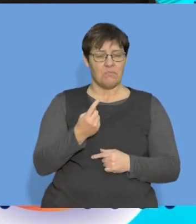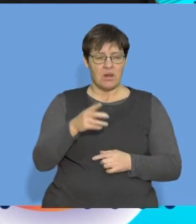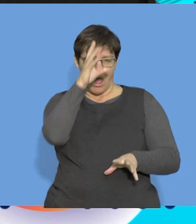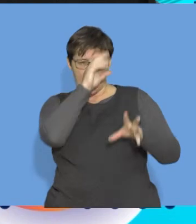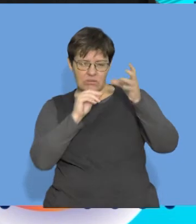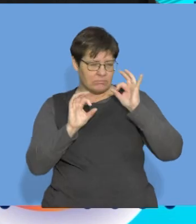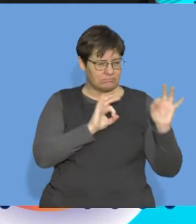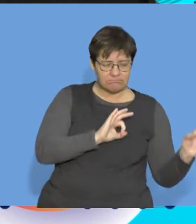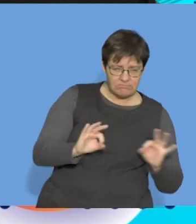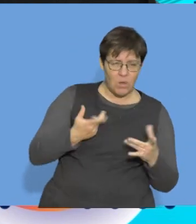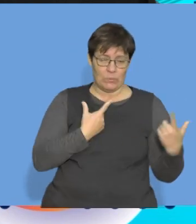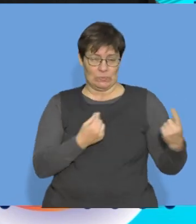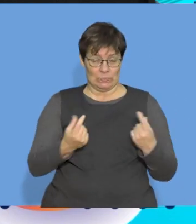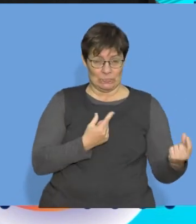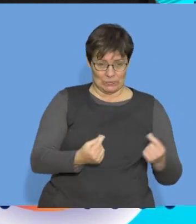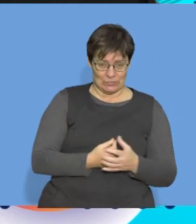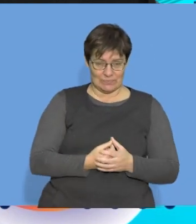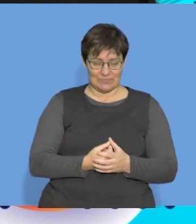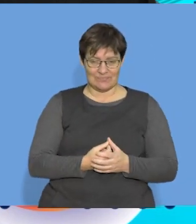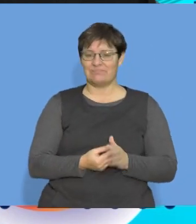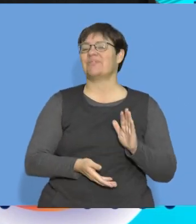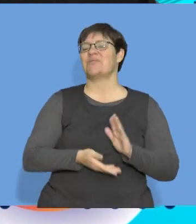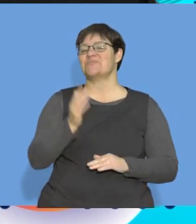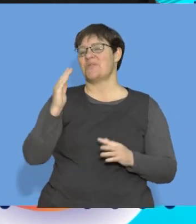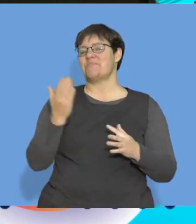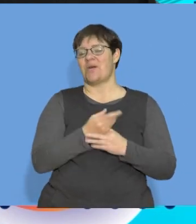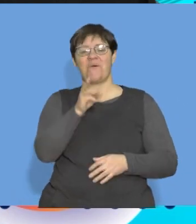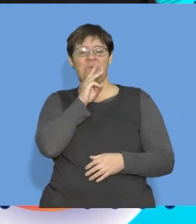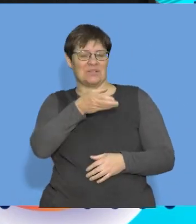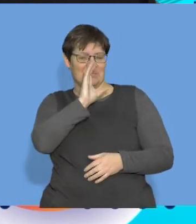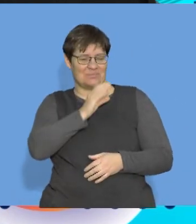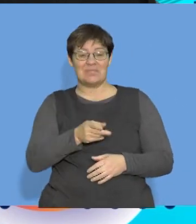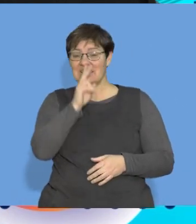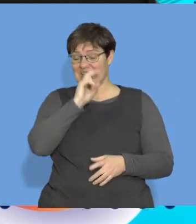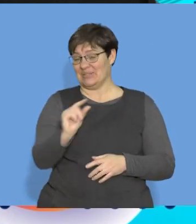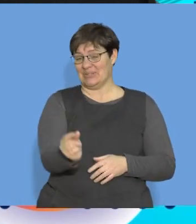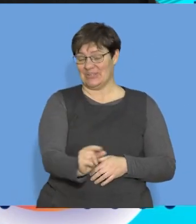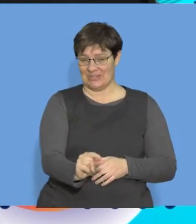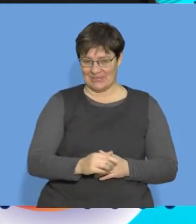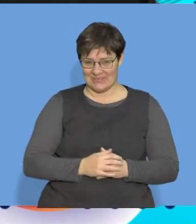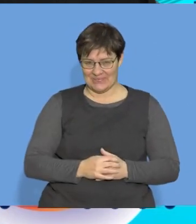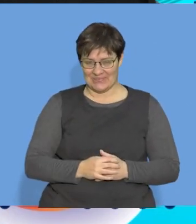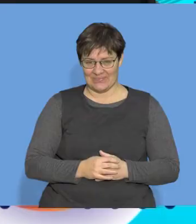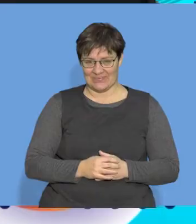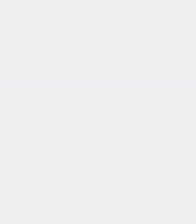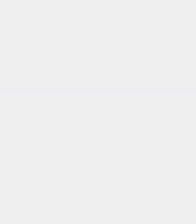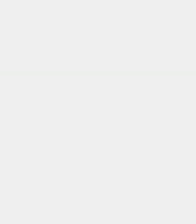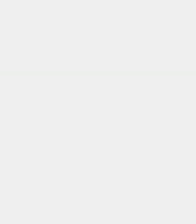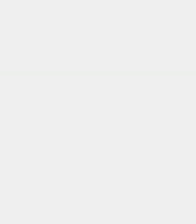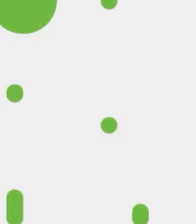you absorb exactly everything that we did. Now, let's go grab a glass of water. We'll come back. Thank you.